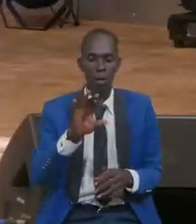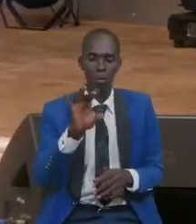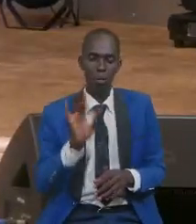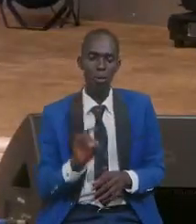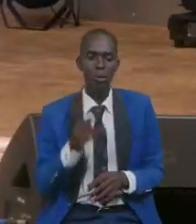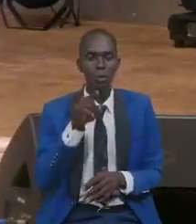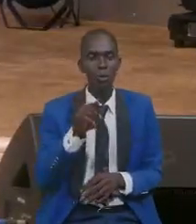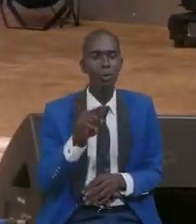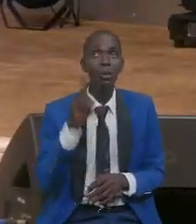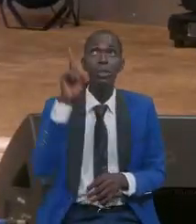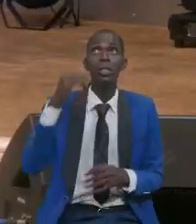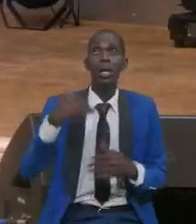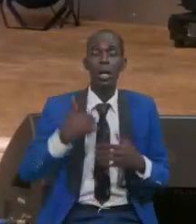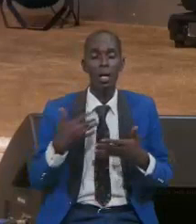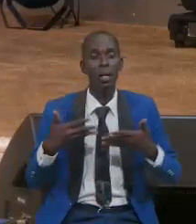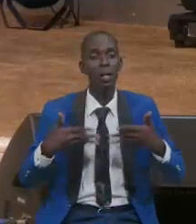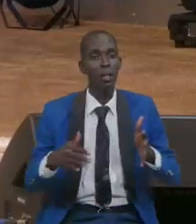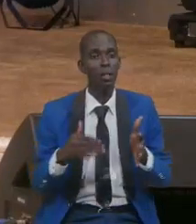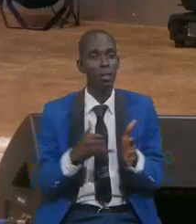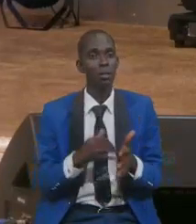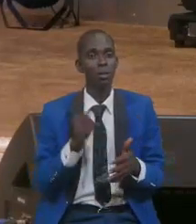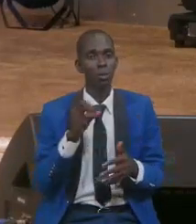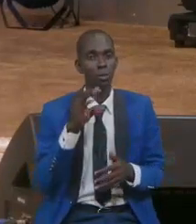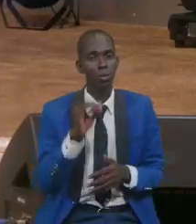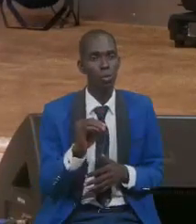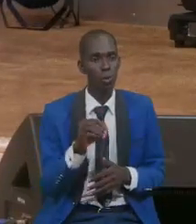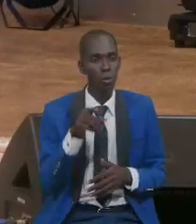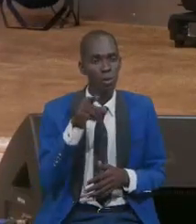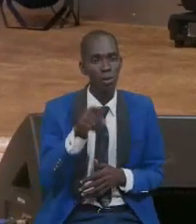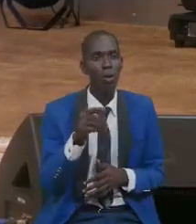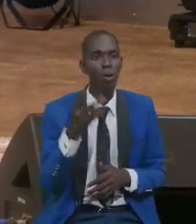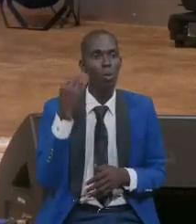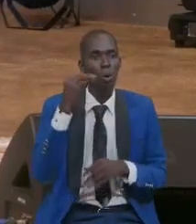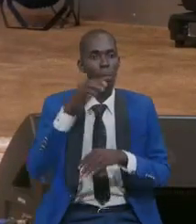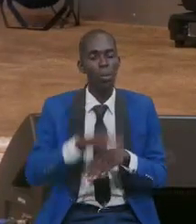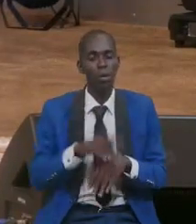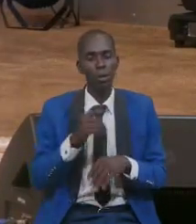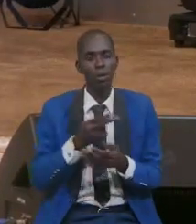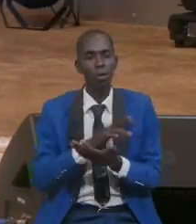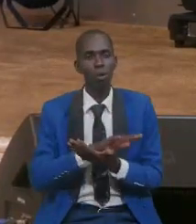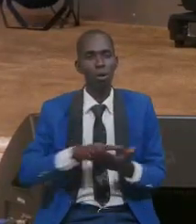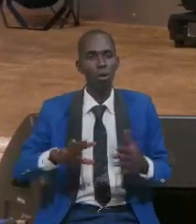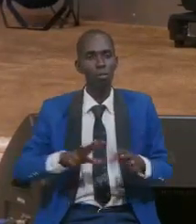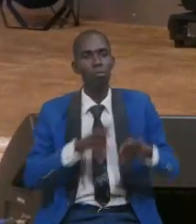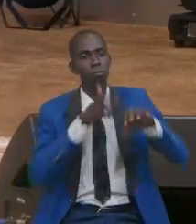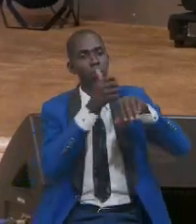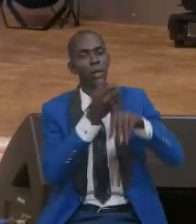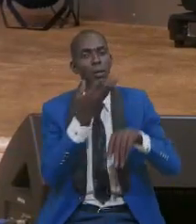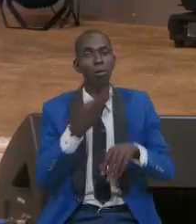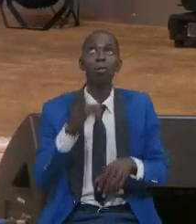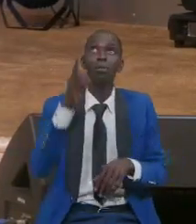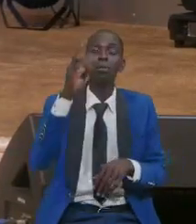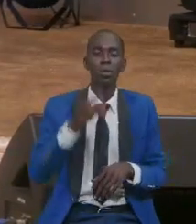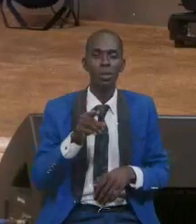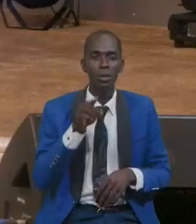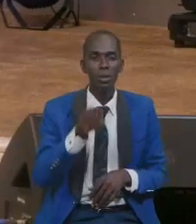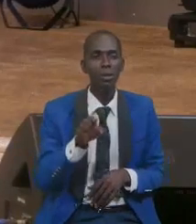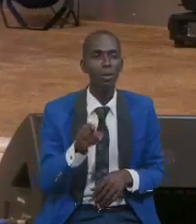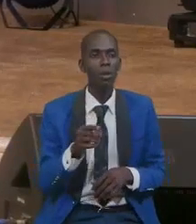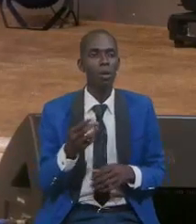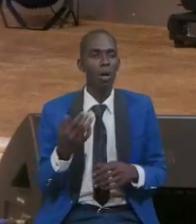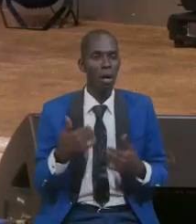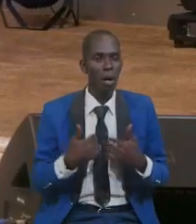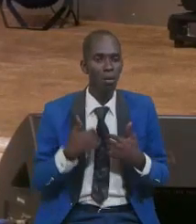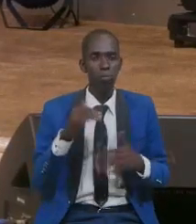set thee so. Thou was upon the holy mountain of God. Thou hast